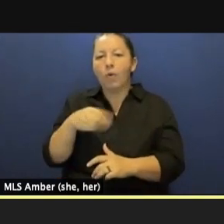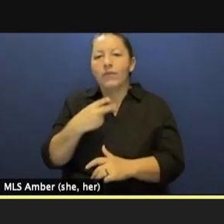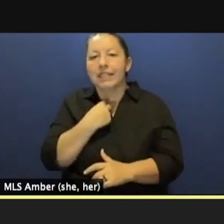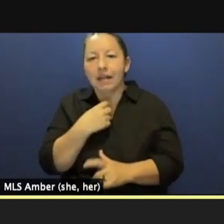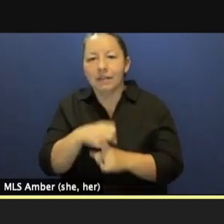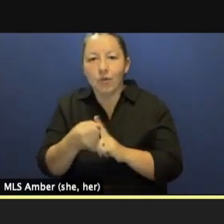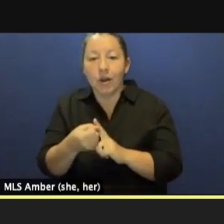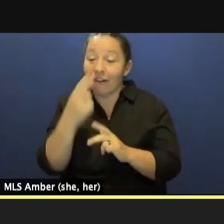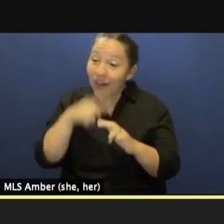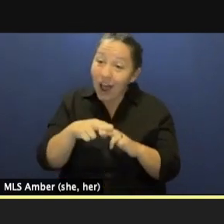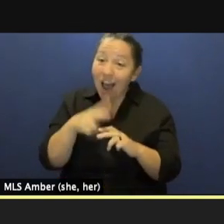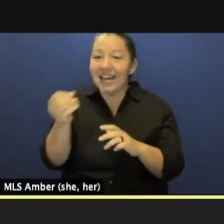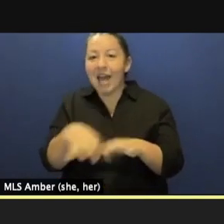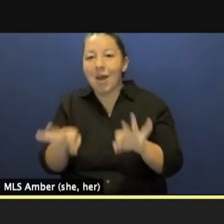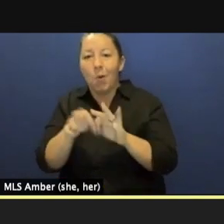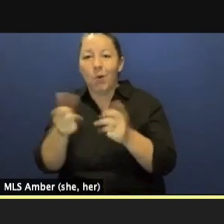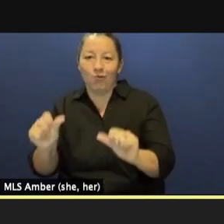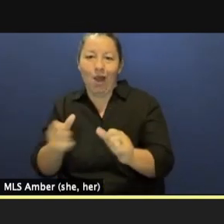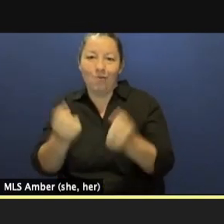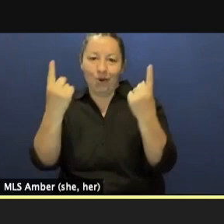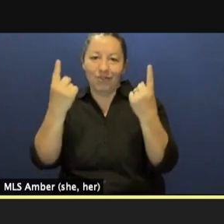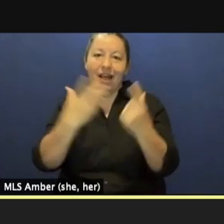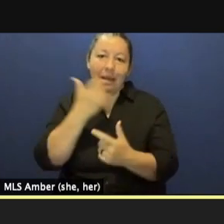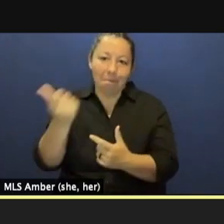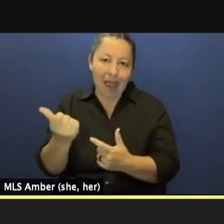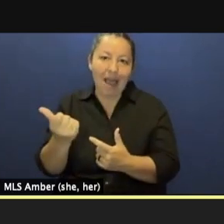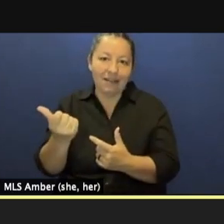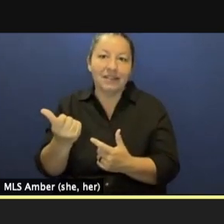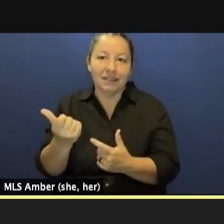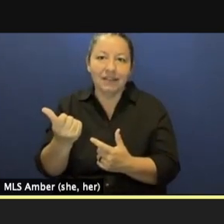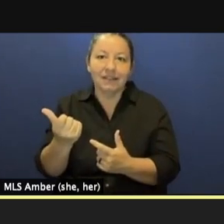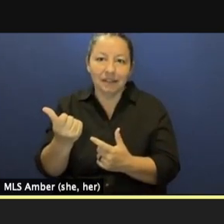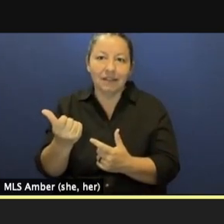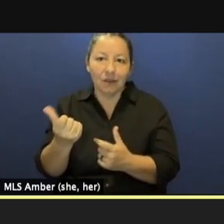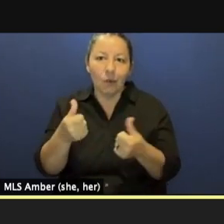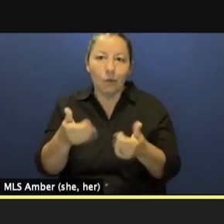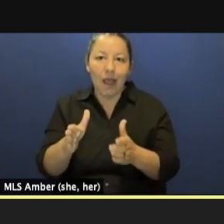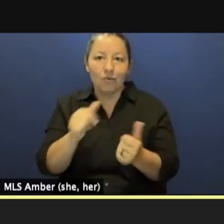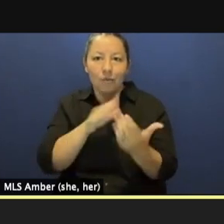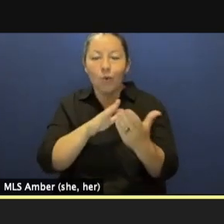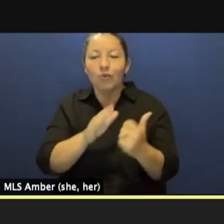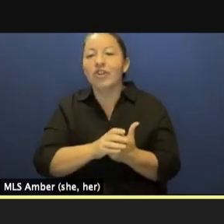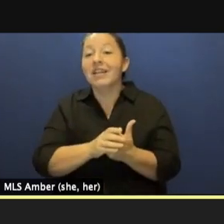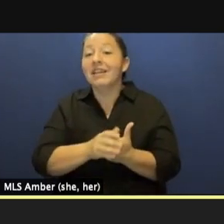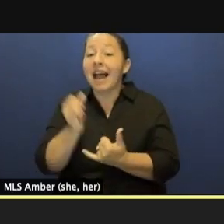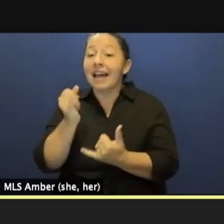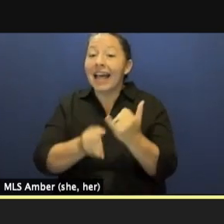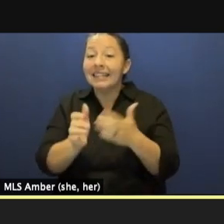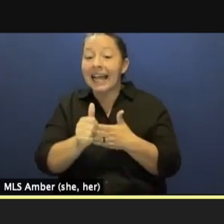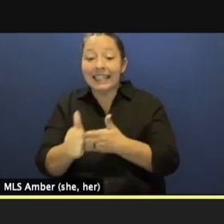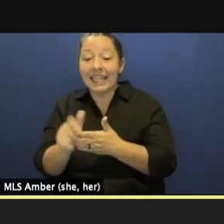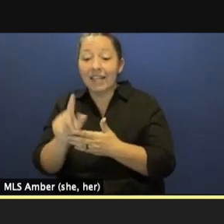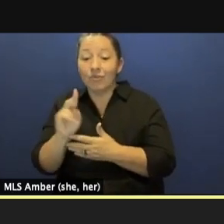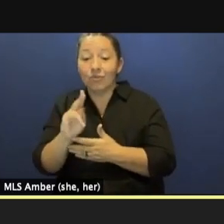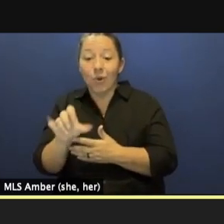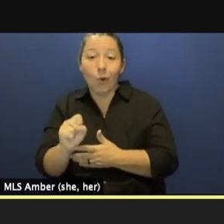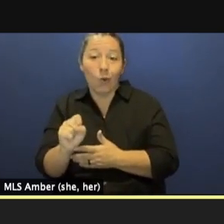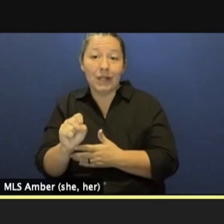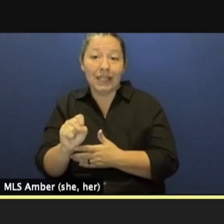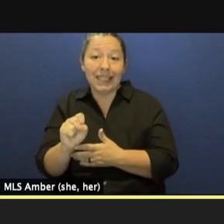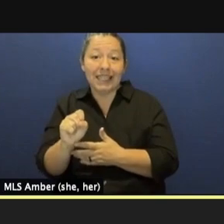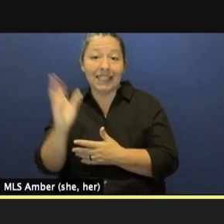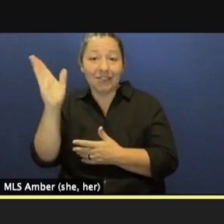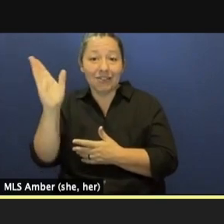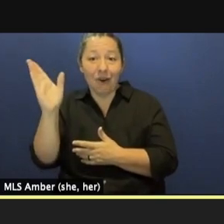important, trying to understand the best trades there. And then finally, as a lead-in to Tony's talk, much site analysis and